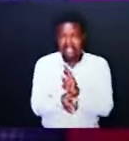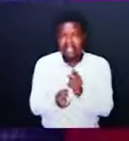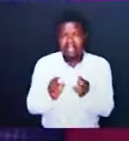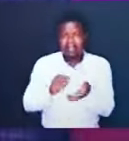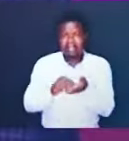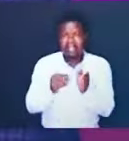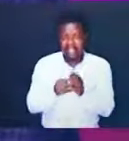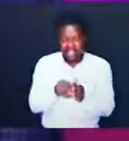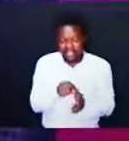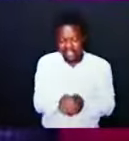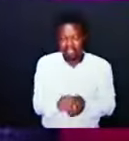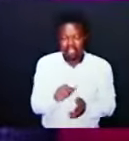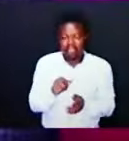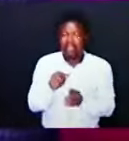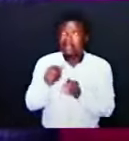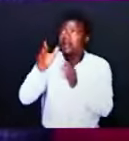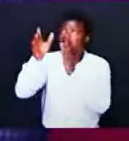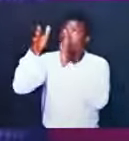No.